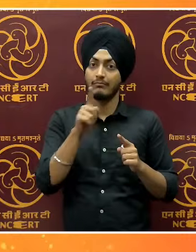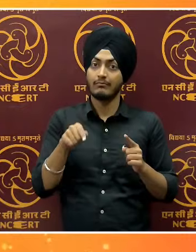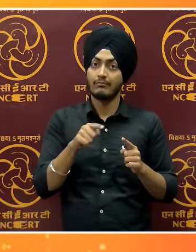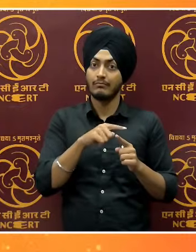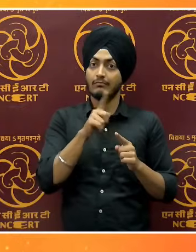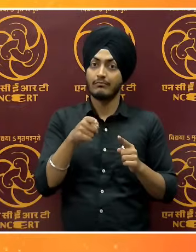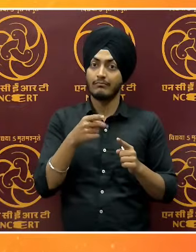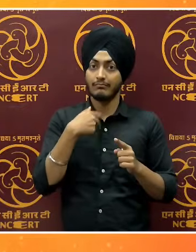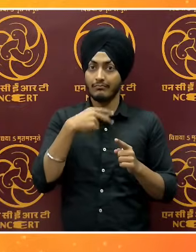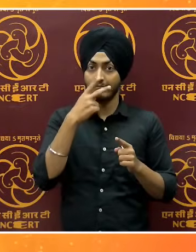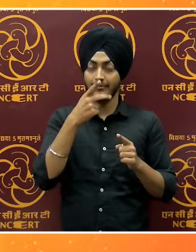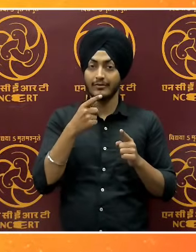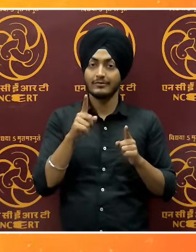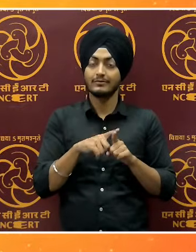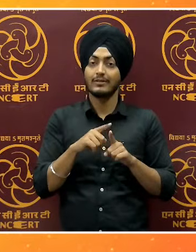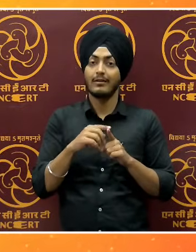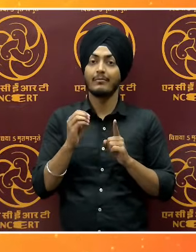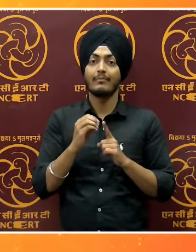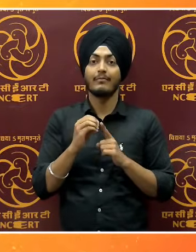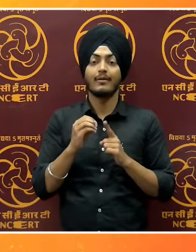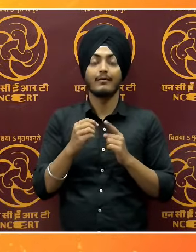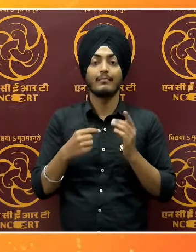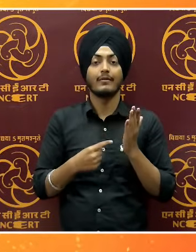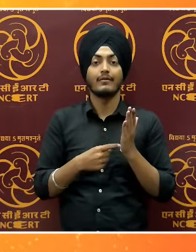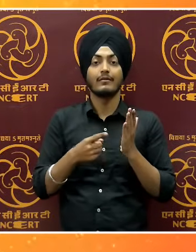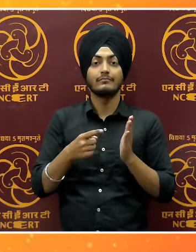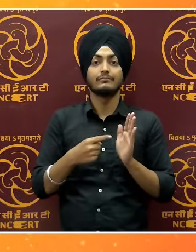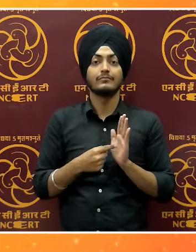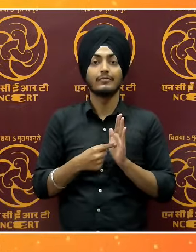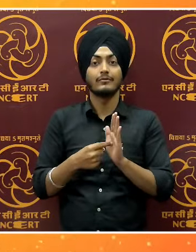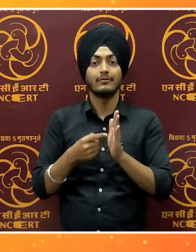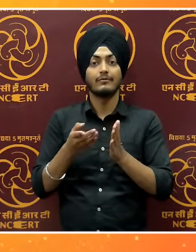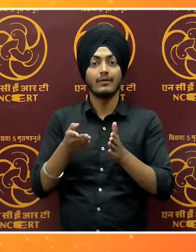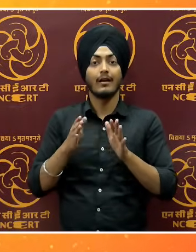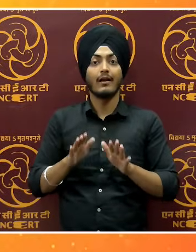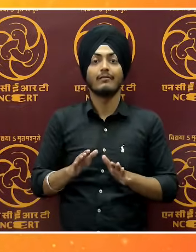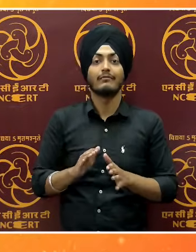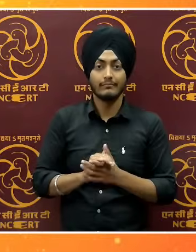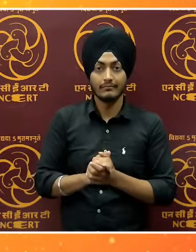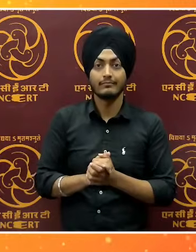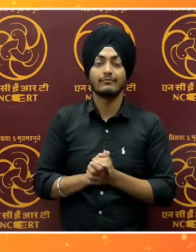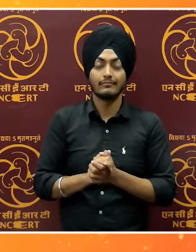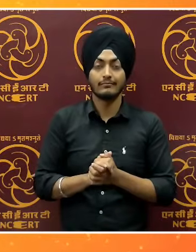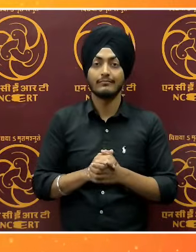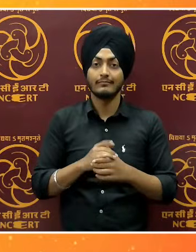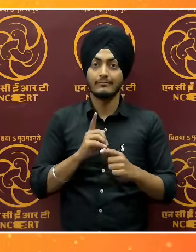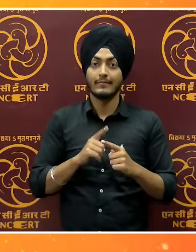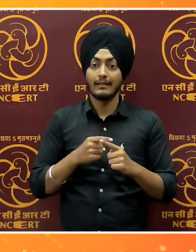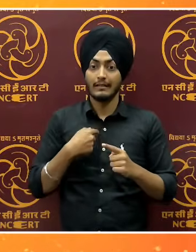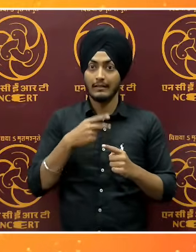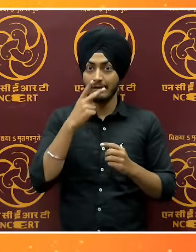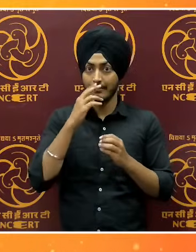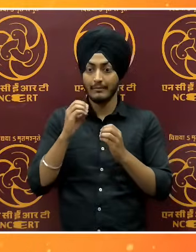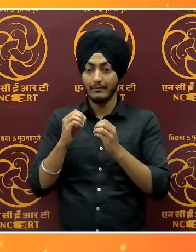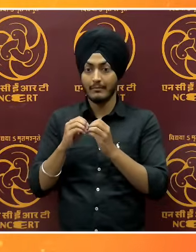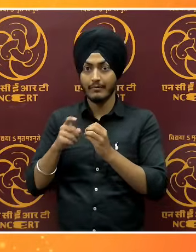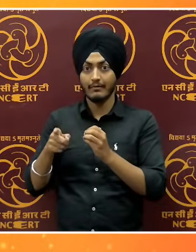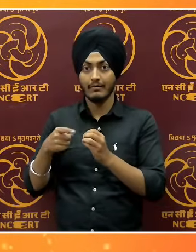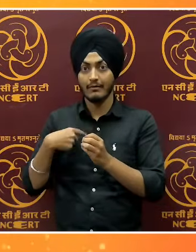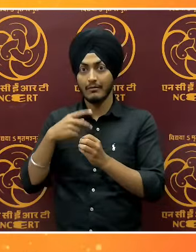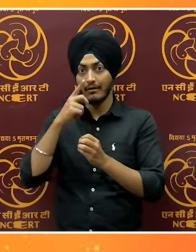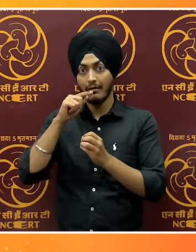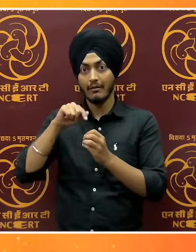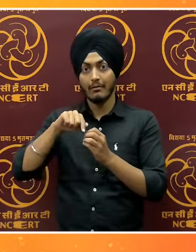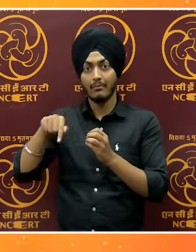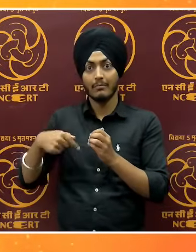that area. If the same area I keep it here near B, only 1 line is